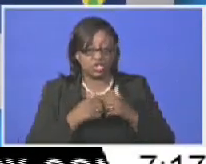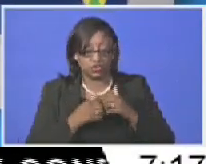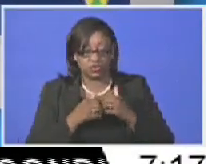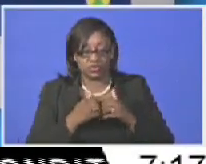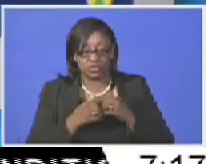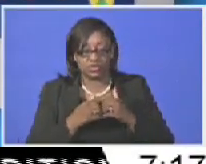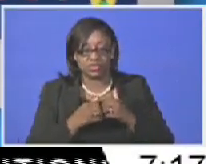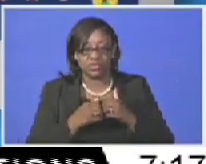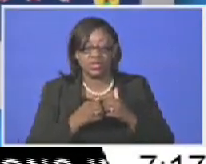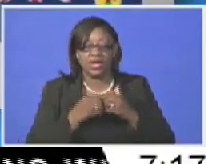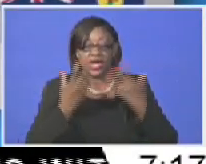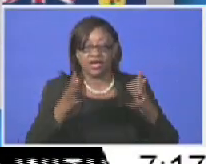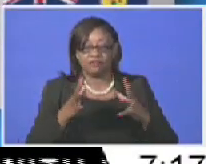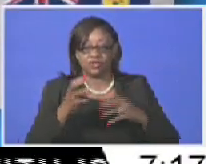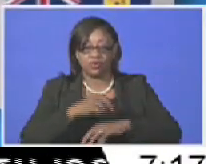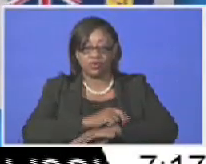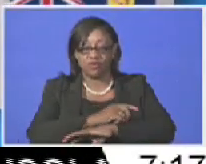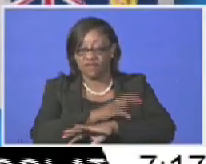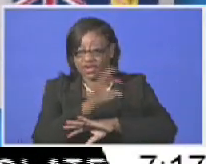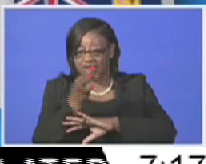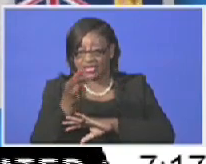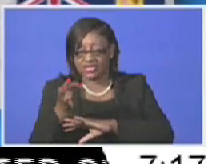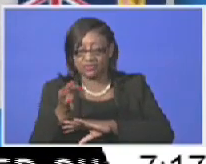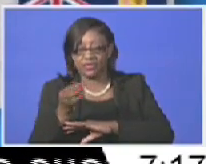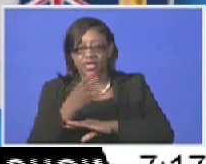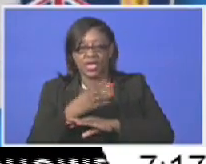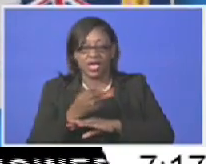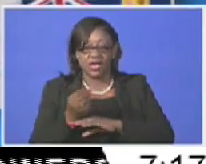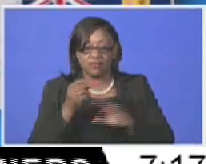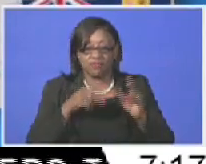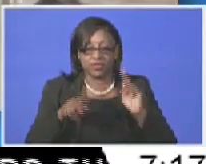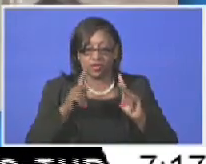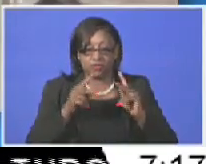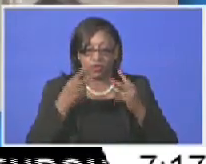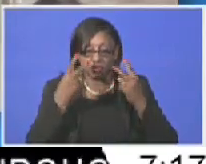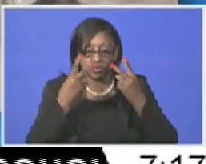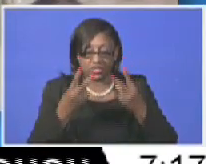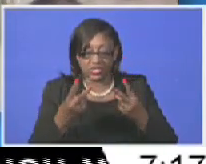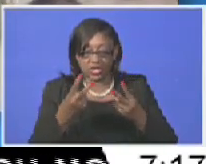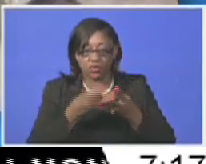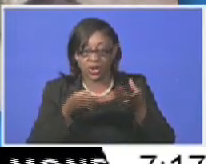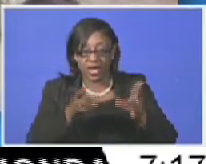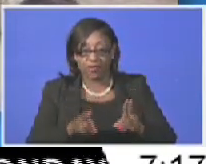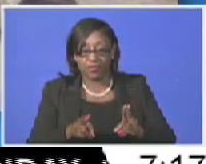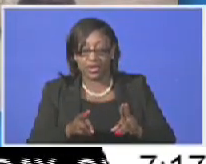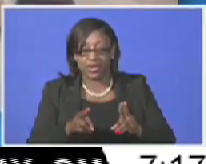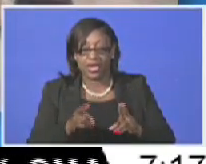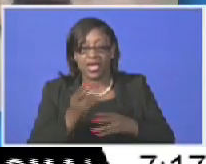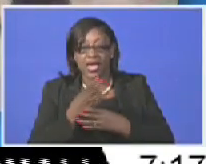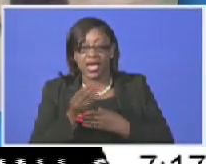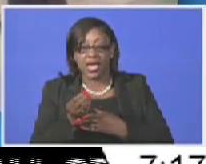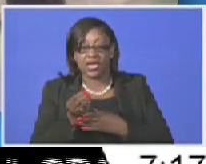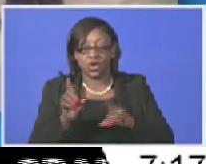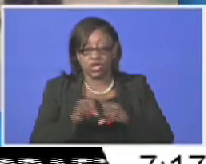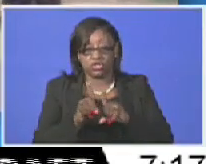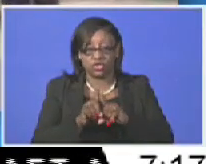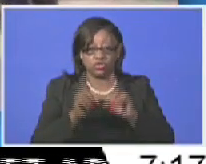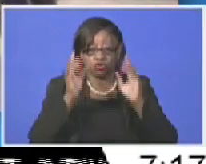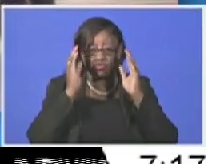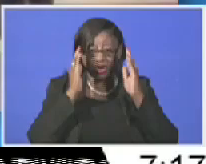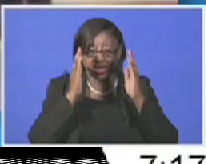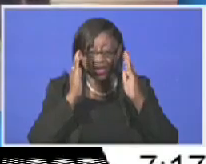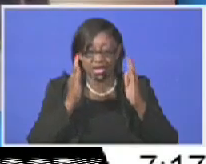trials after COVID-19 and vulnerable witnesses in serious crime and sexual exploitation cases, as well as recognizing